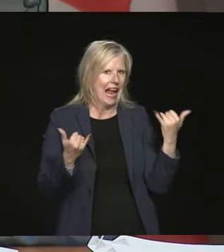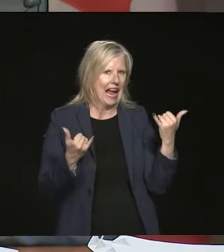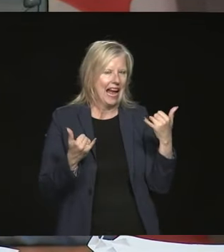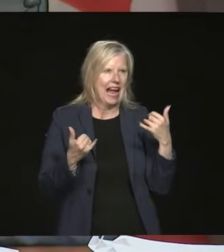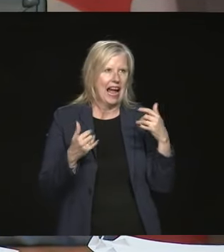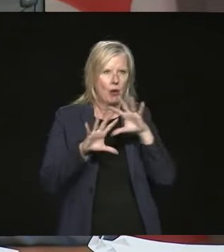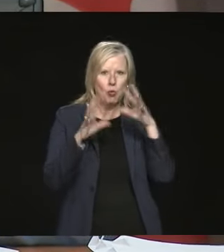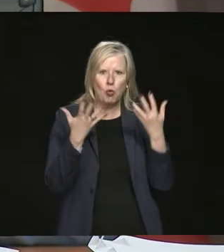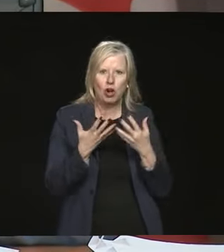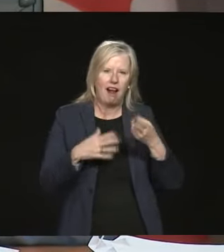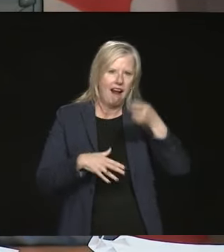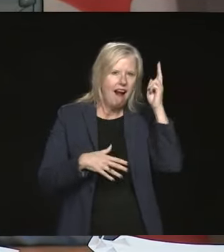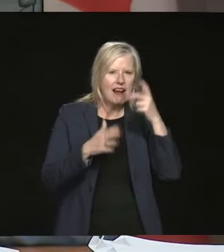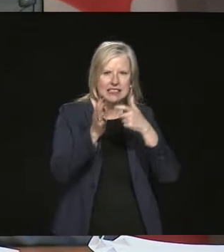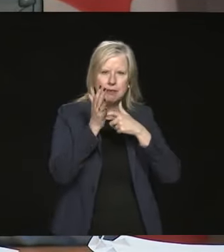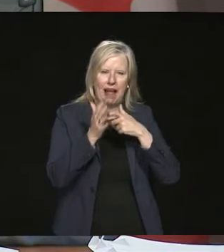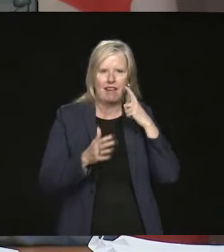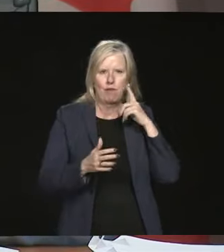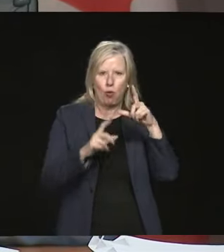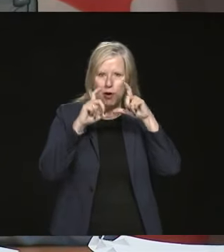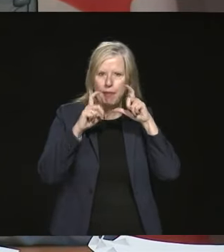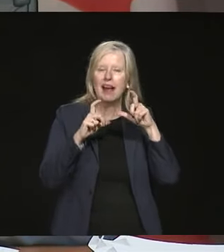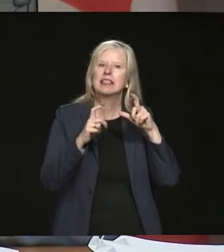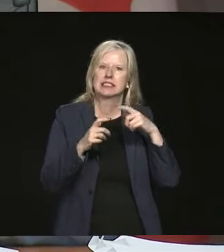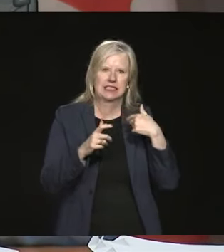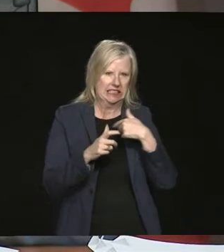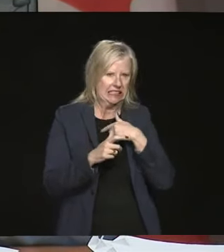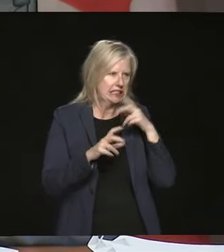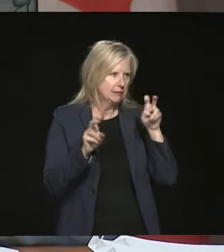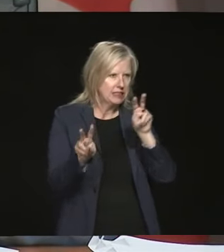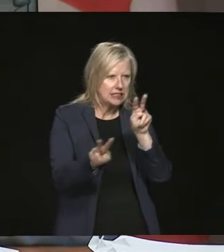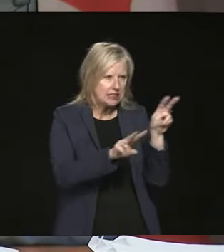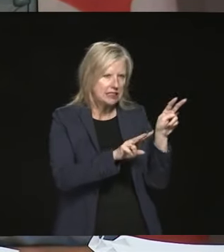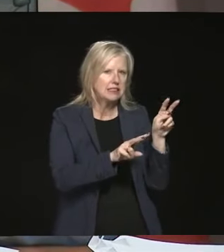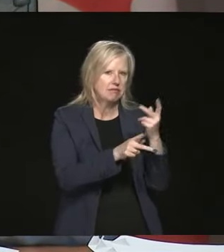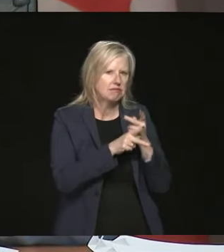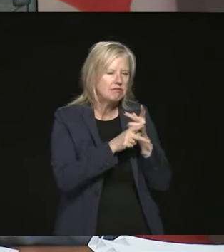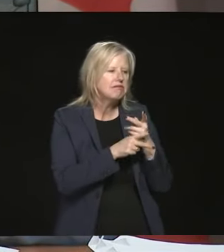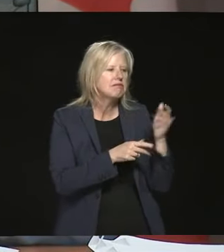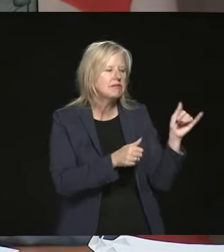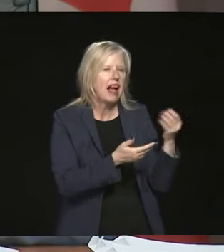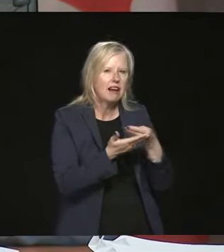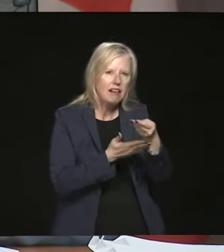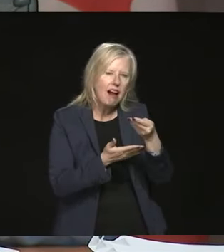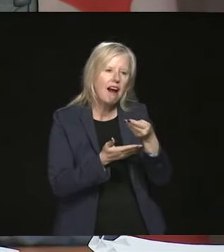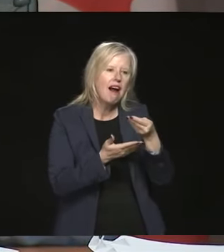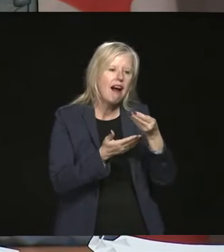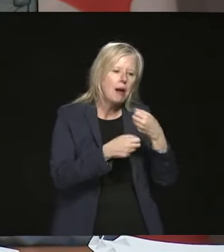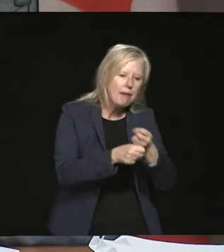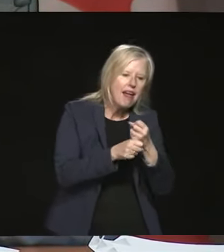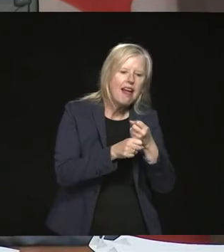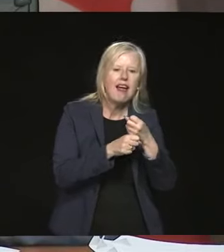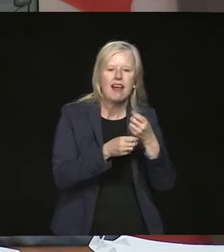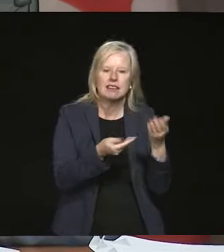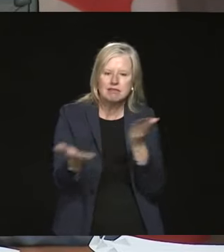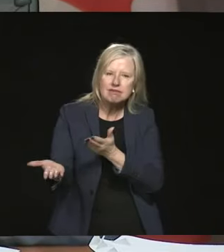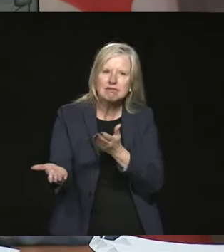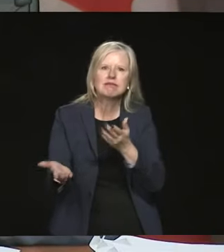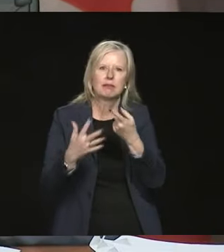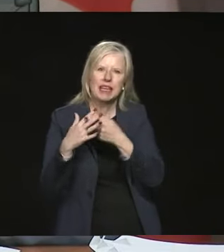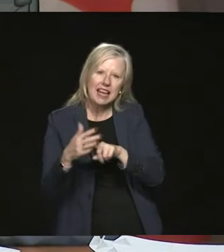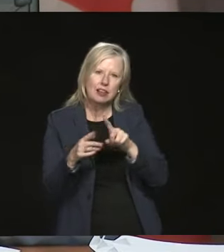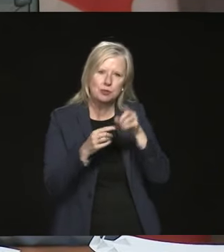demand, and we must watch the supply chain from start to finish until these masks and other